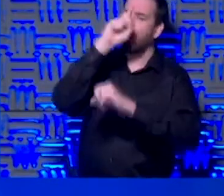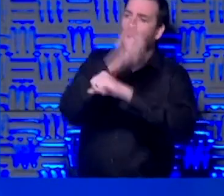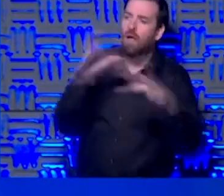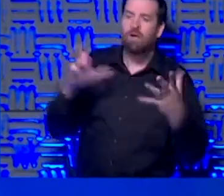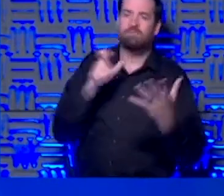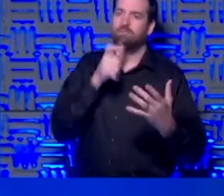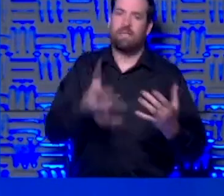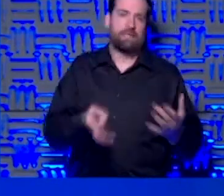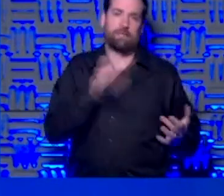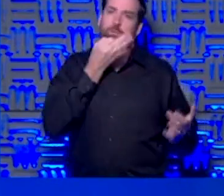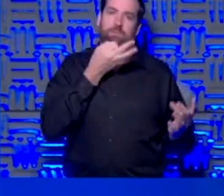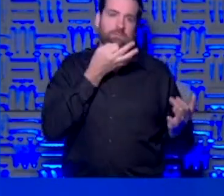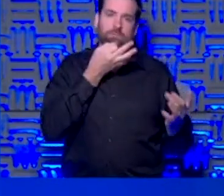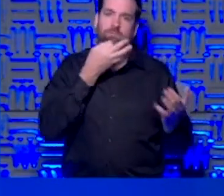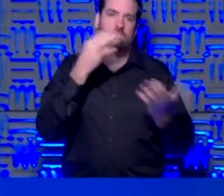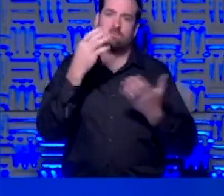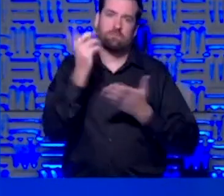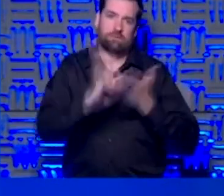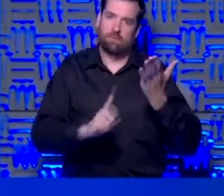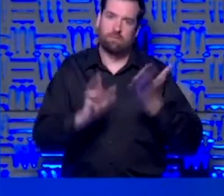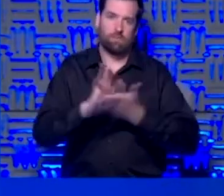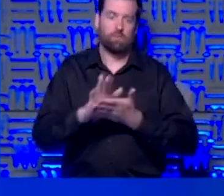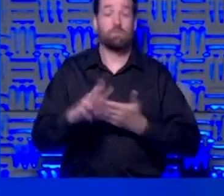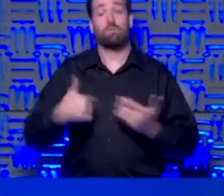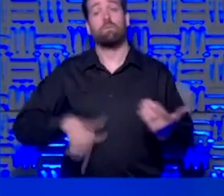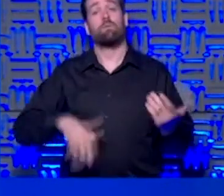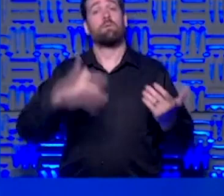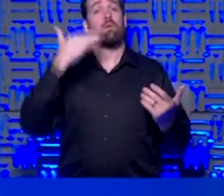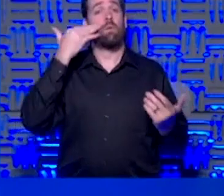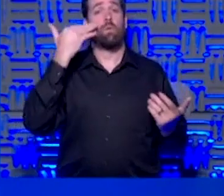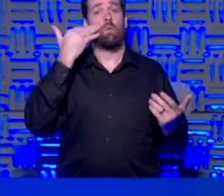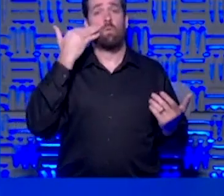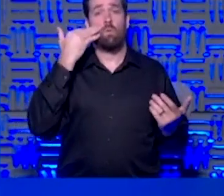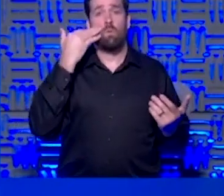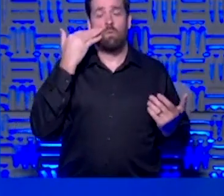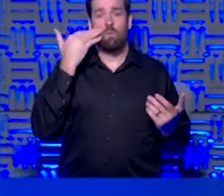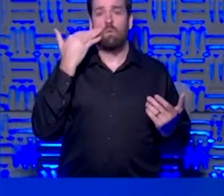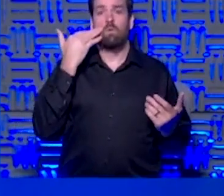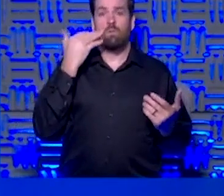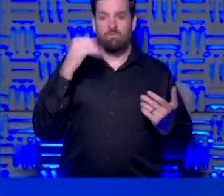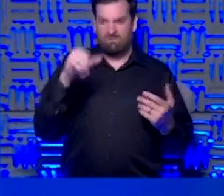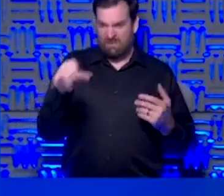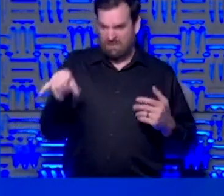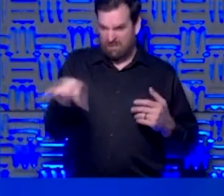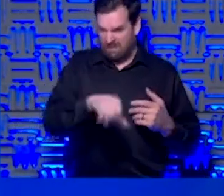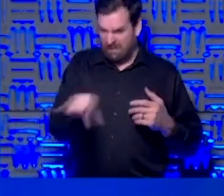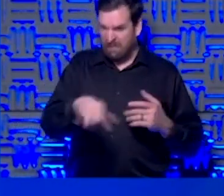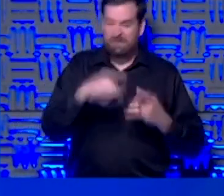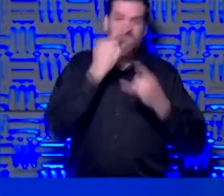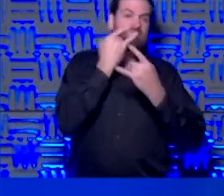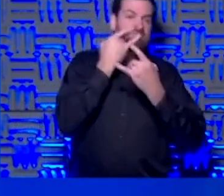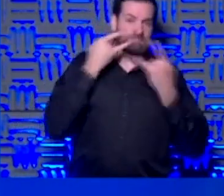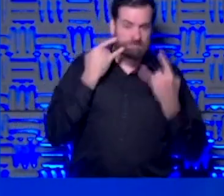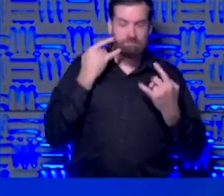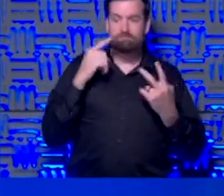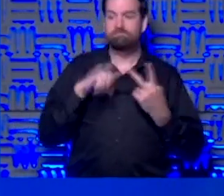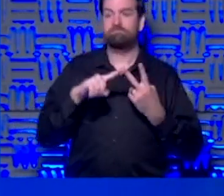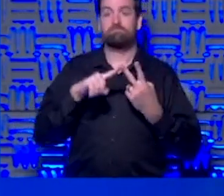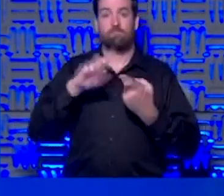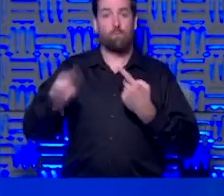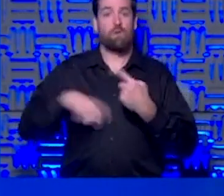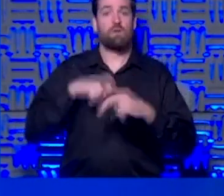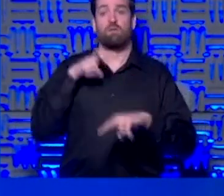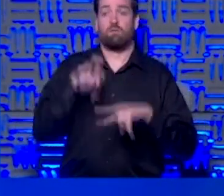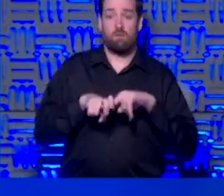expert in school design. But what we know is that if you will do the same things, if you will wear your mask, and when you sit down to